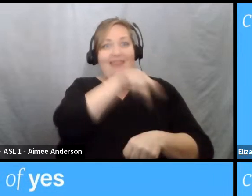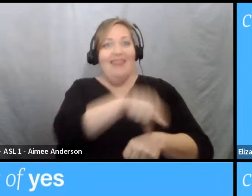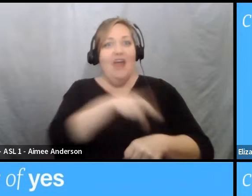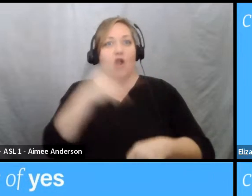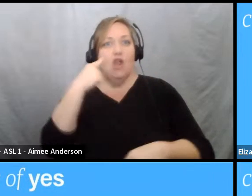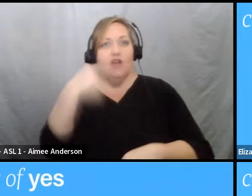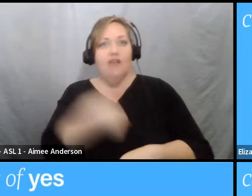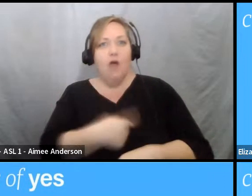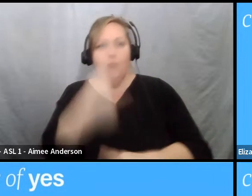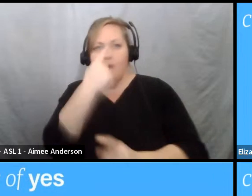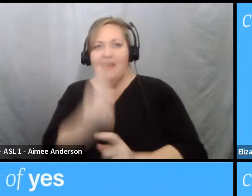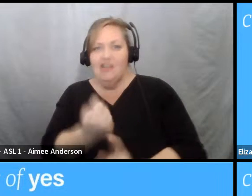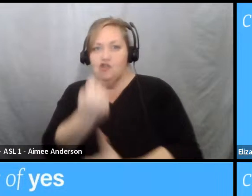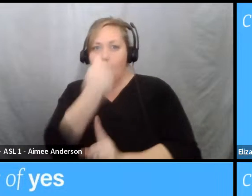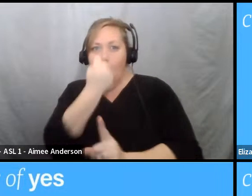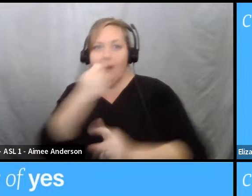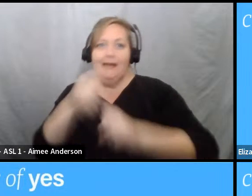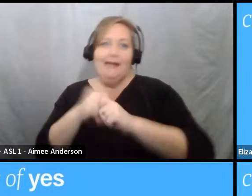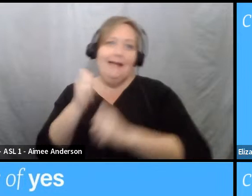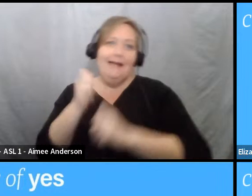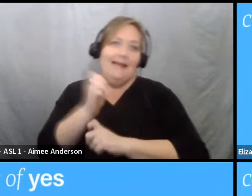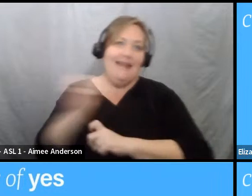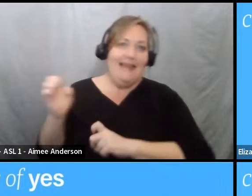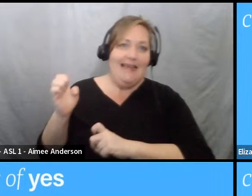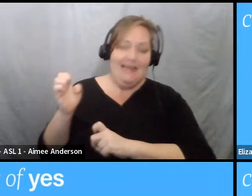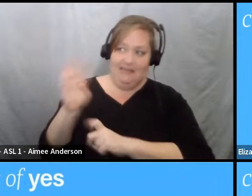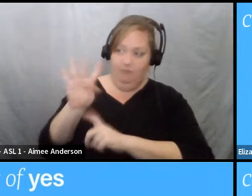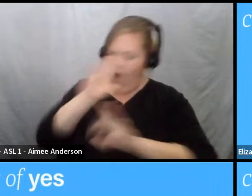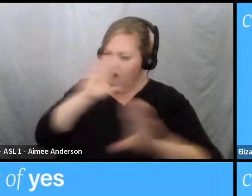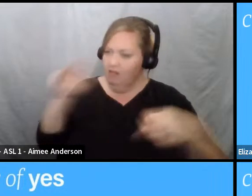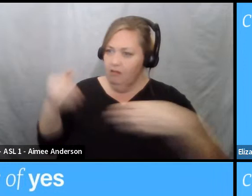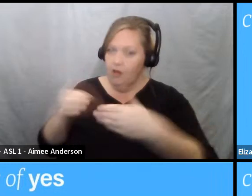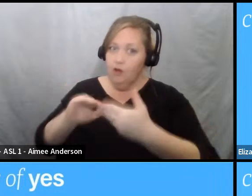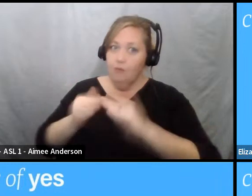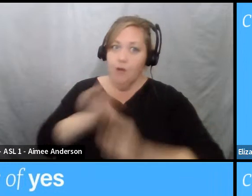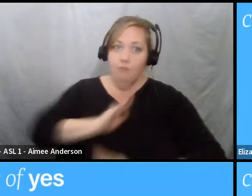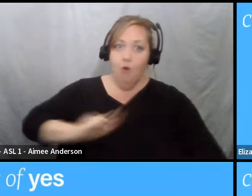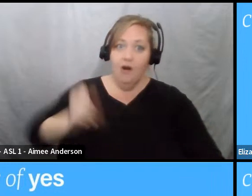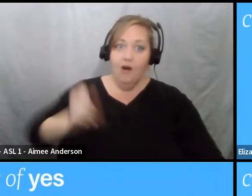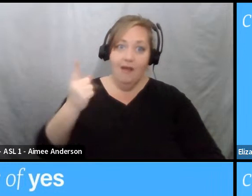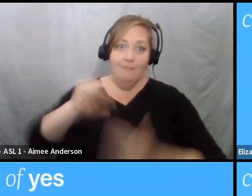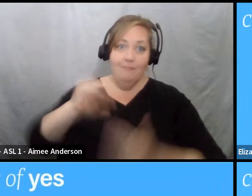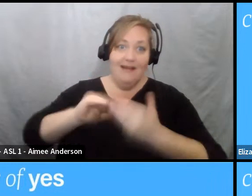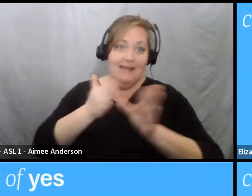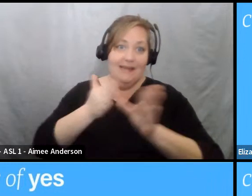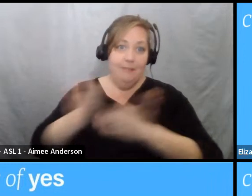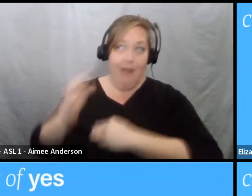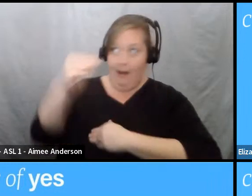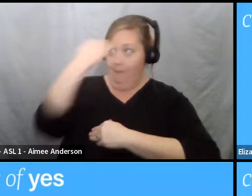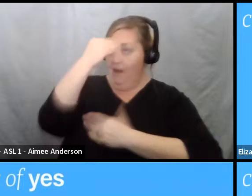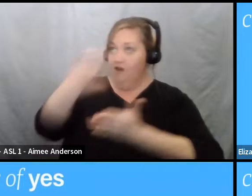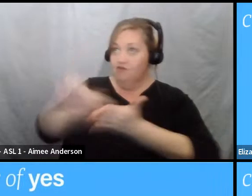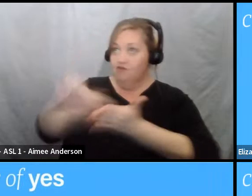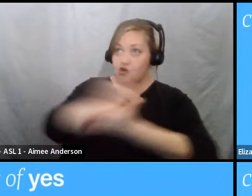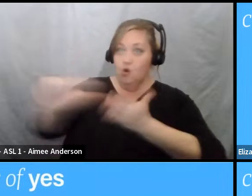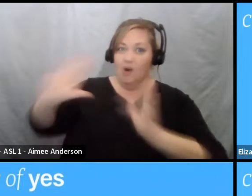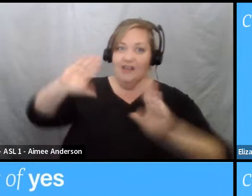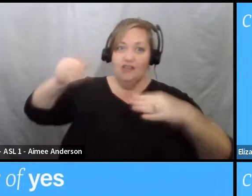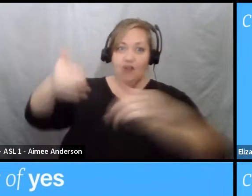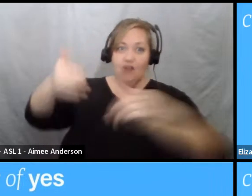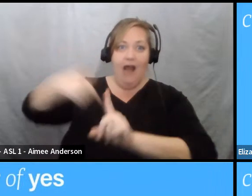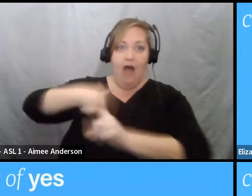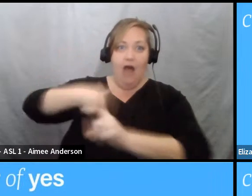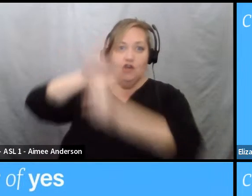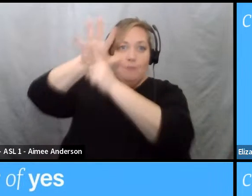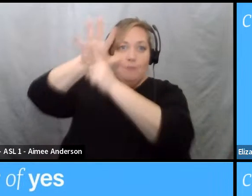being targeted in the East Bronx, especially Community Board 11, by city planning and the mayor of New York to depress